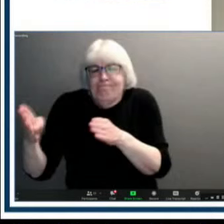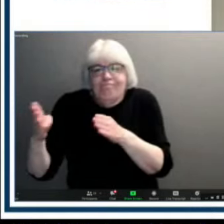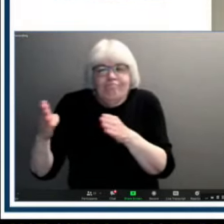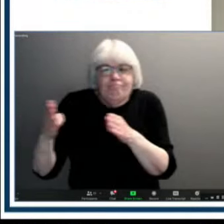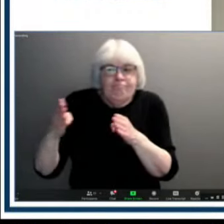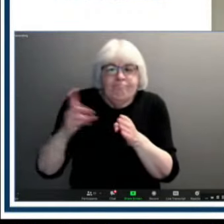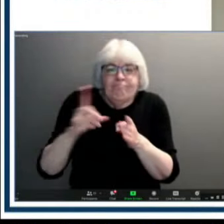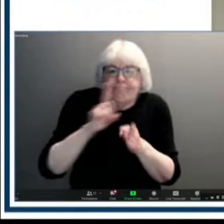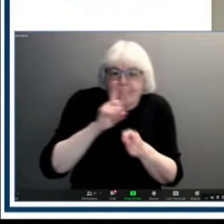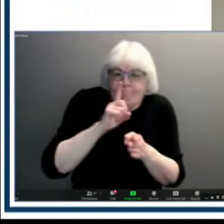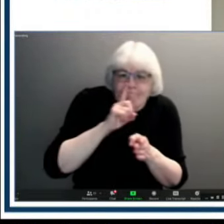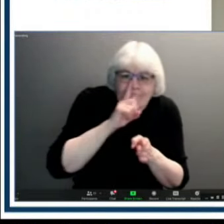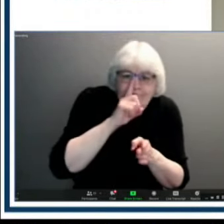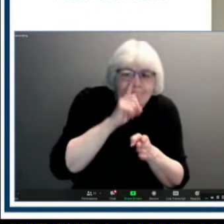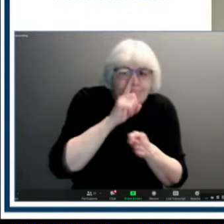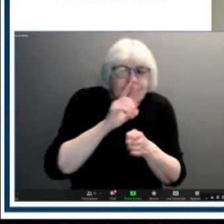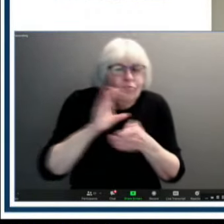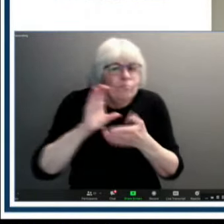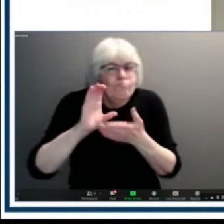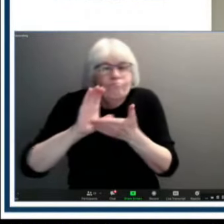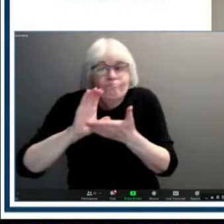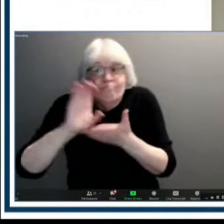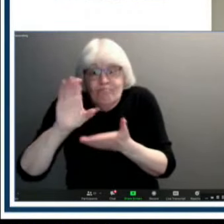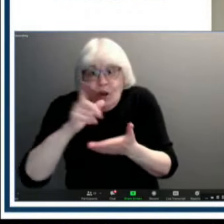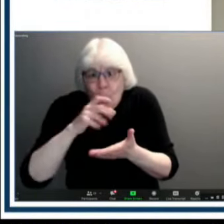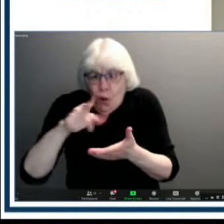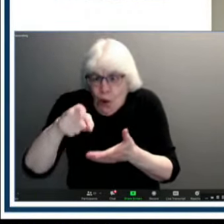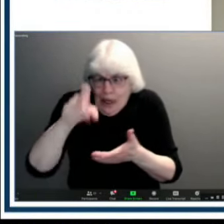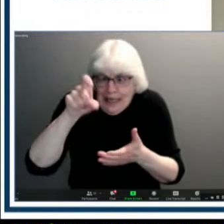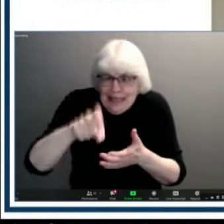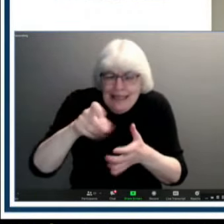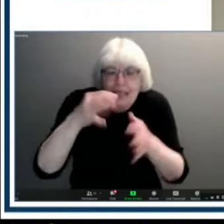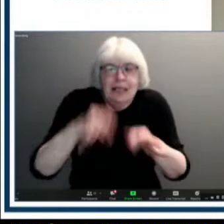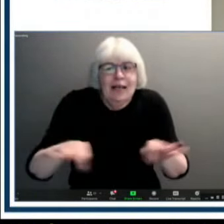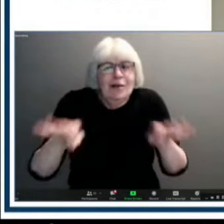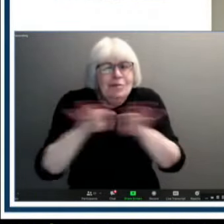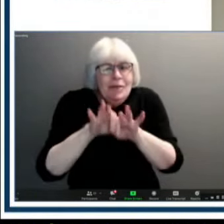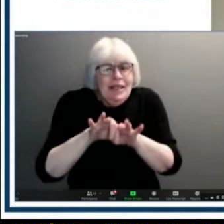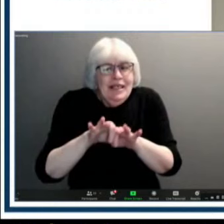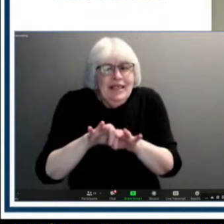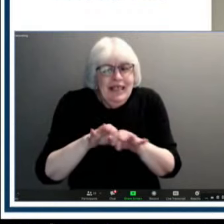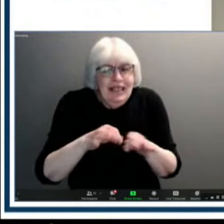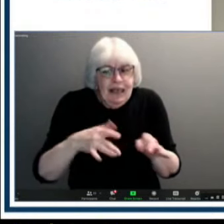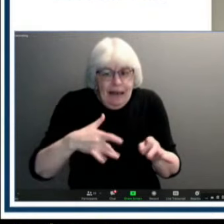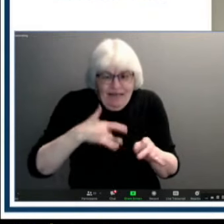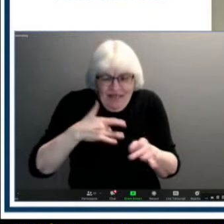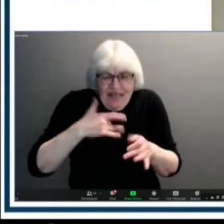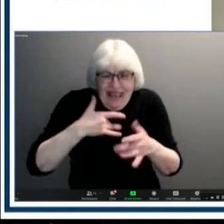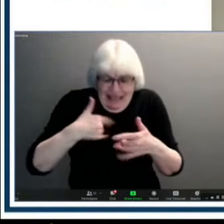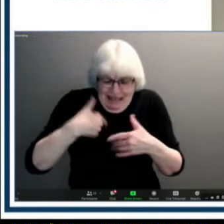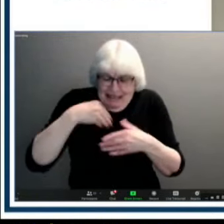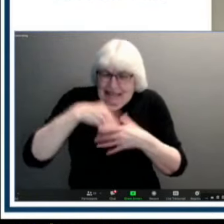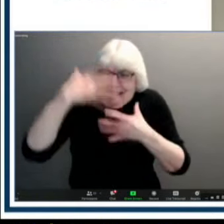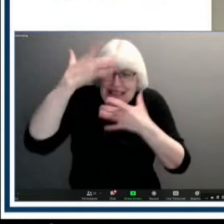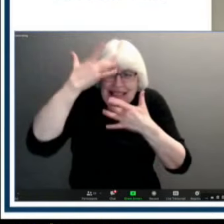kits. So those who need them because they're symptomatic or a contact, they can get a rapid test